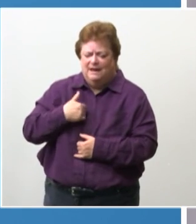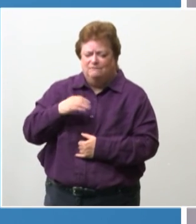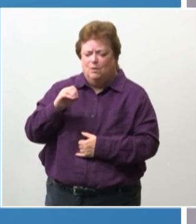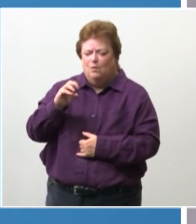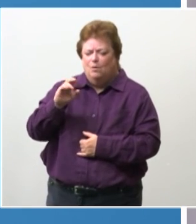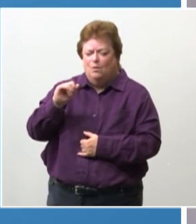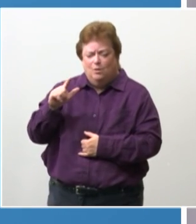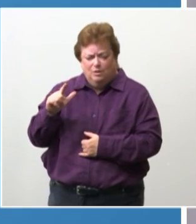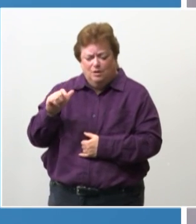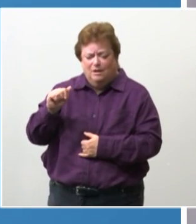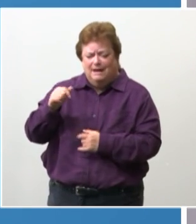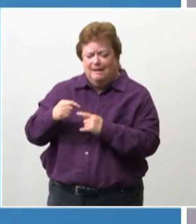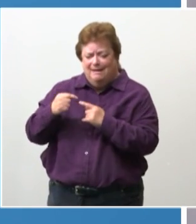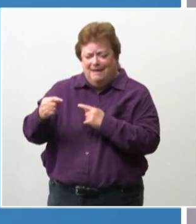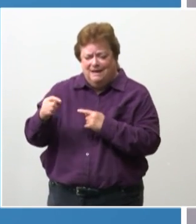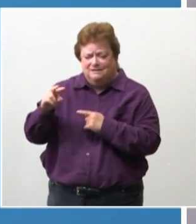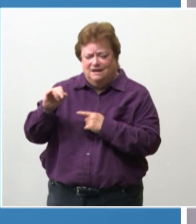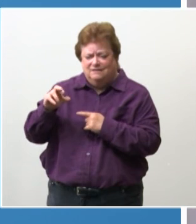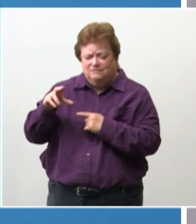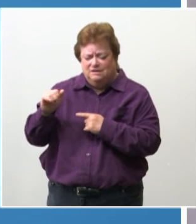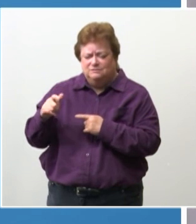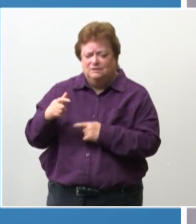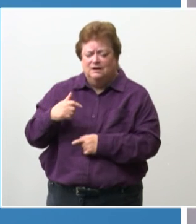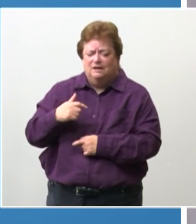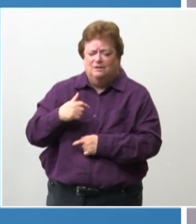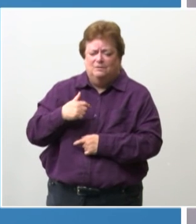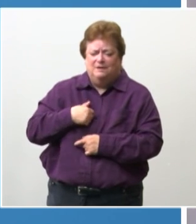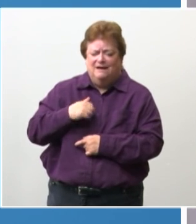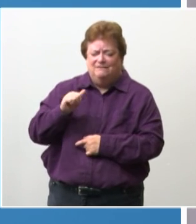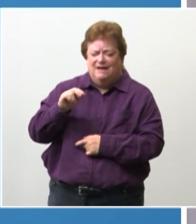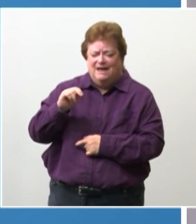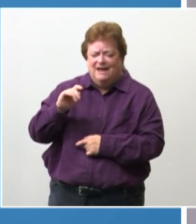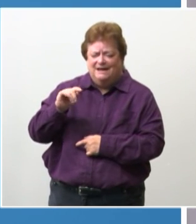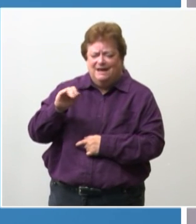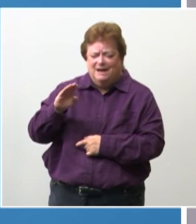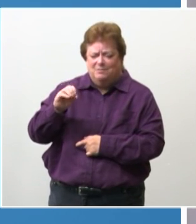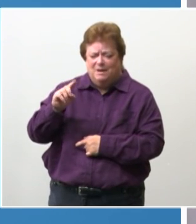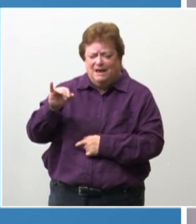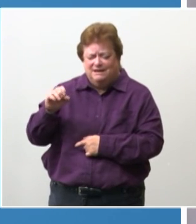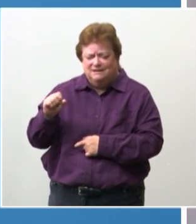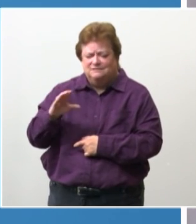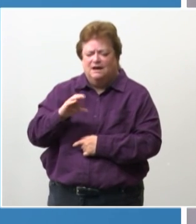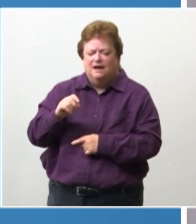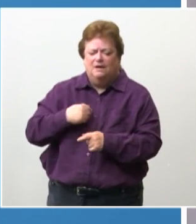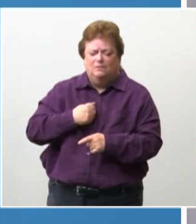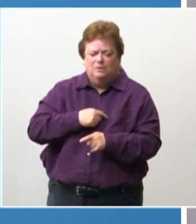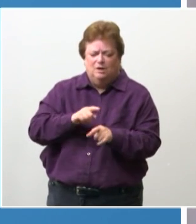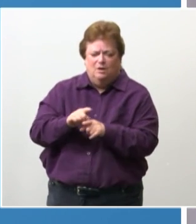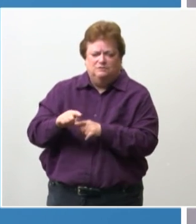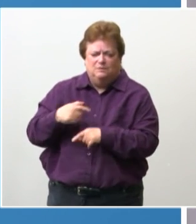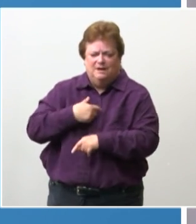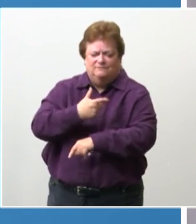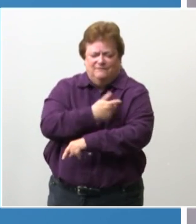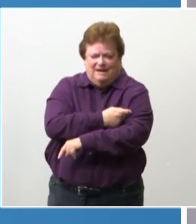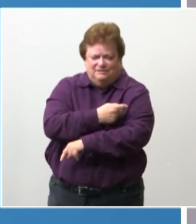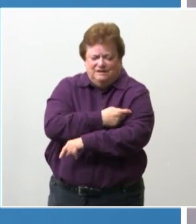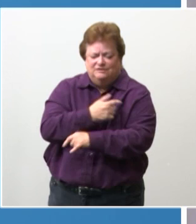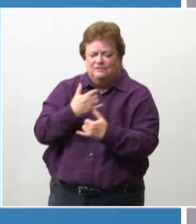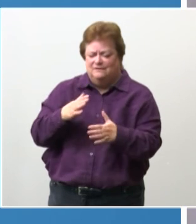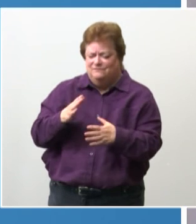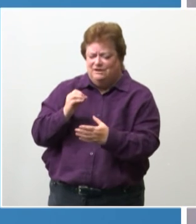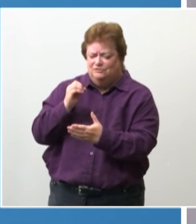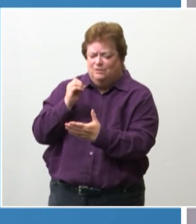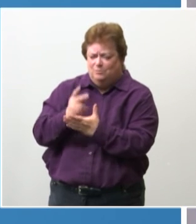antivirals, we have monoclonal antibodies, and we also have vaccinations that have been